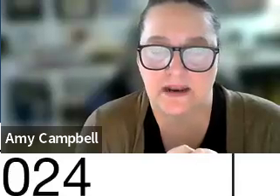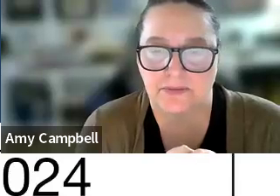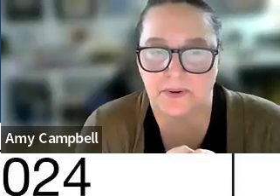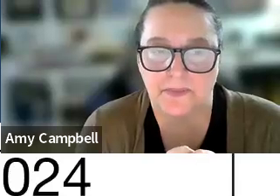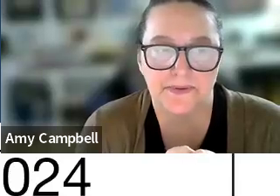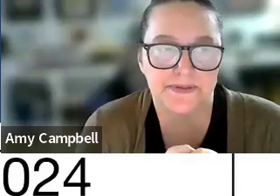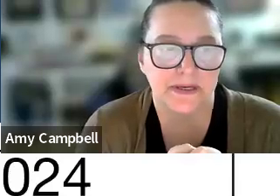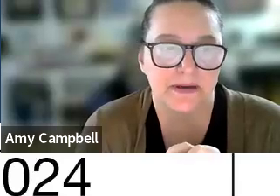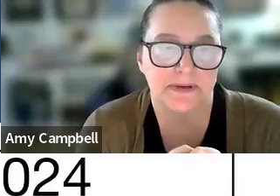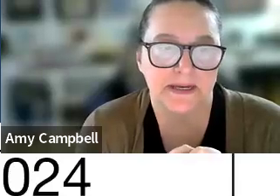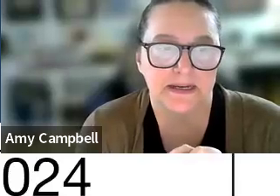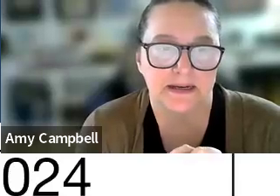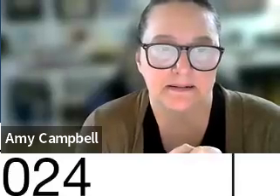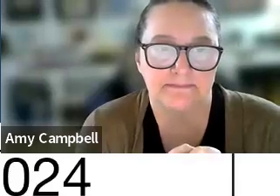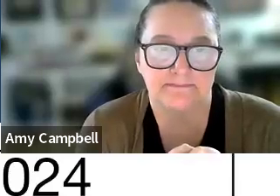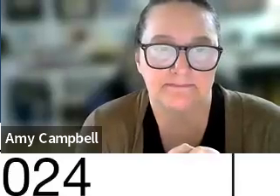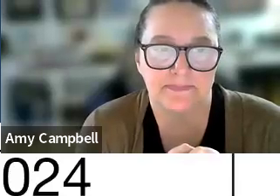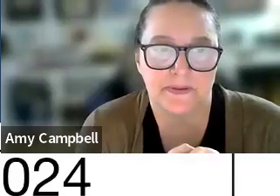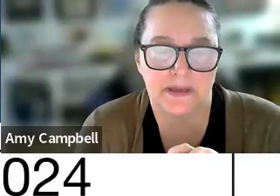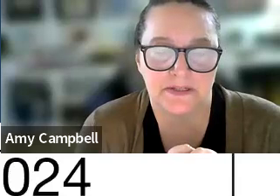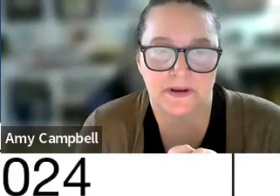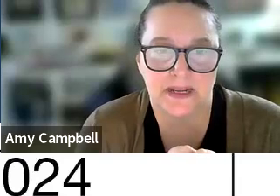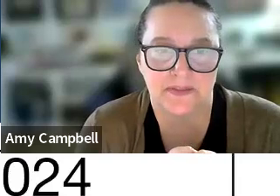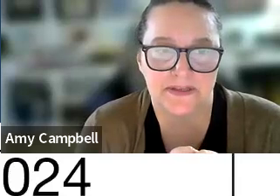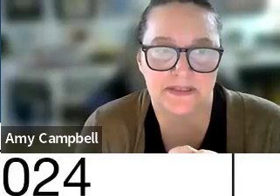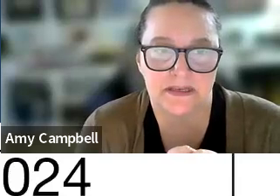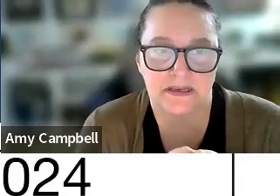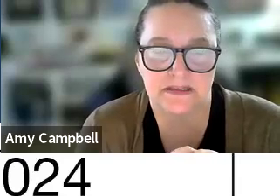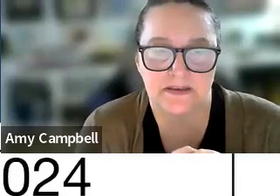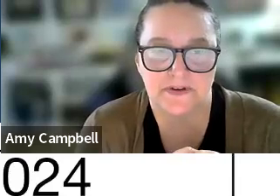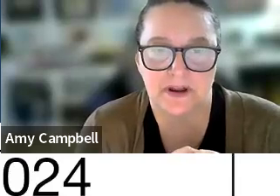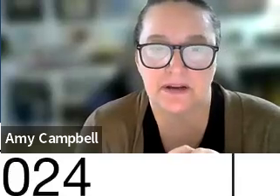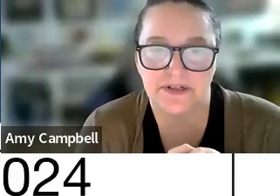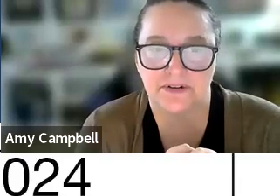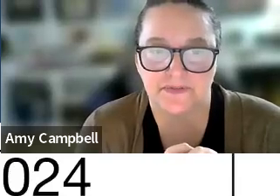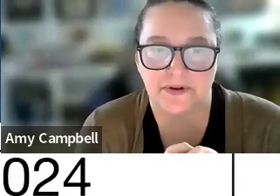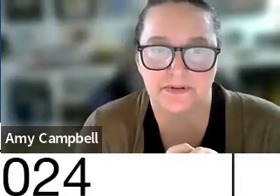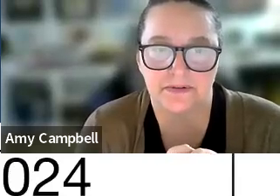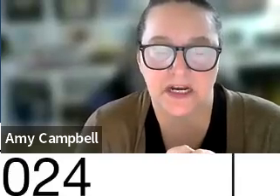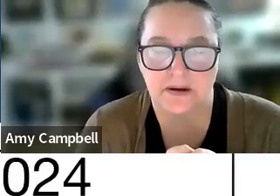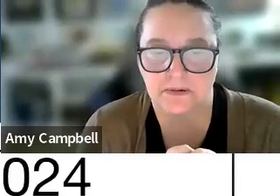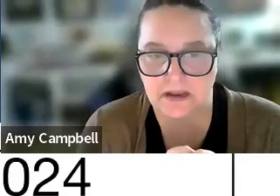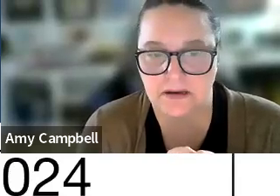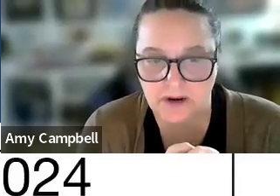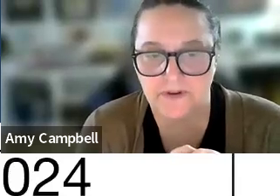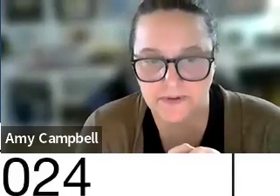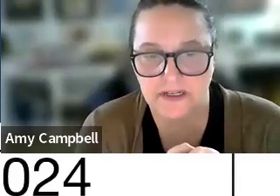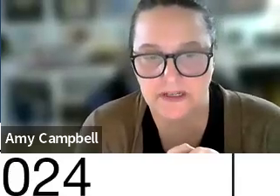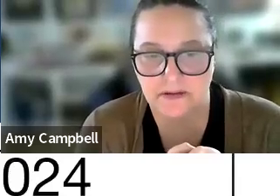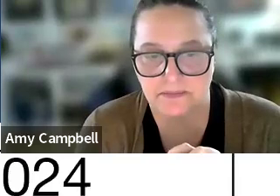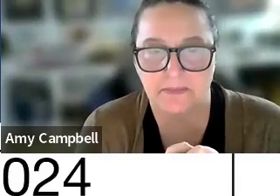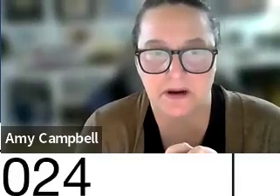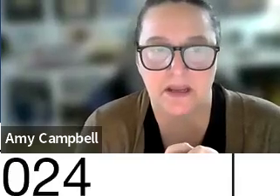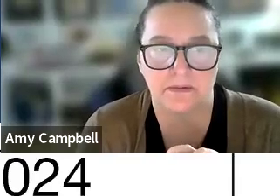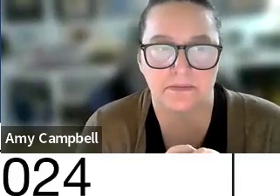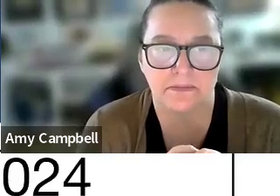do that at the polls. But the May 20th is if you're not registered to vote, and you want to vote in